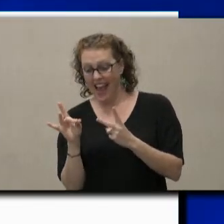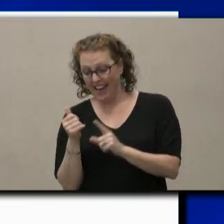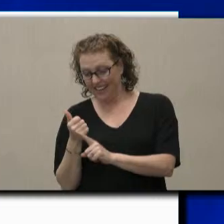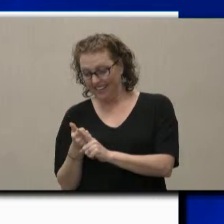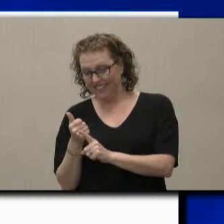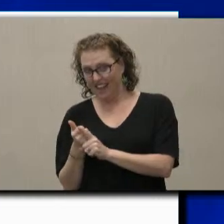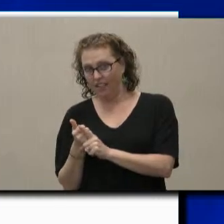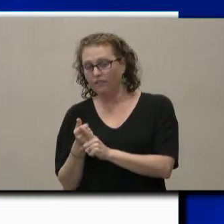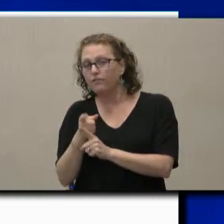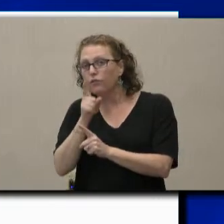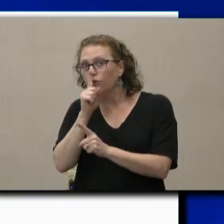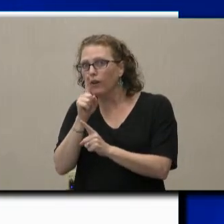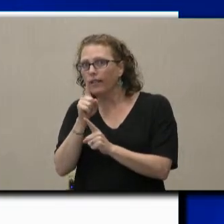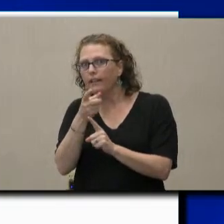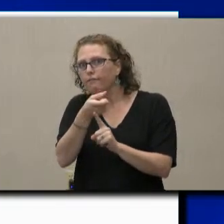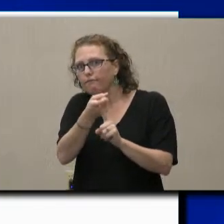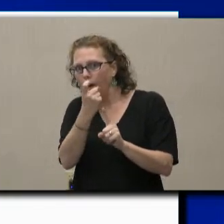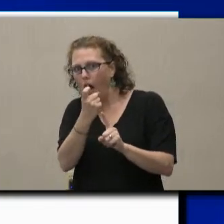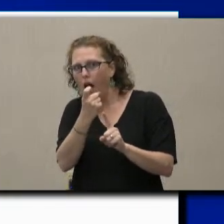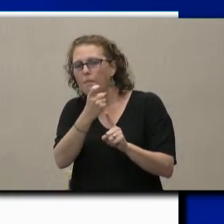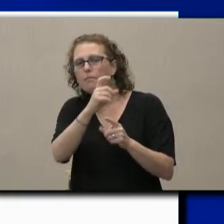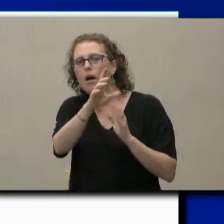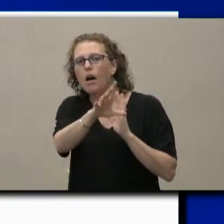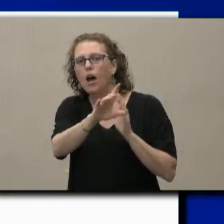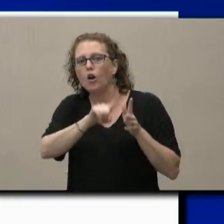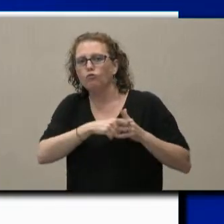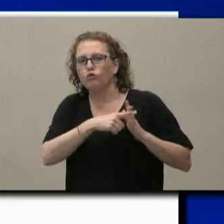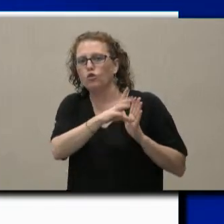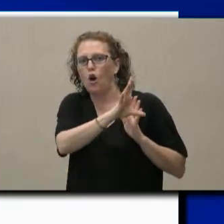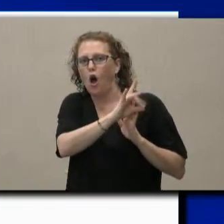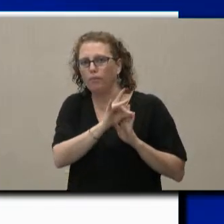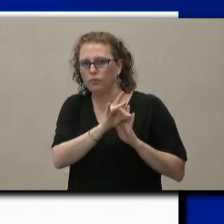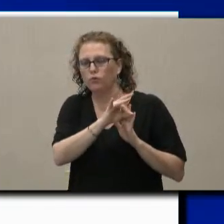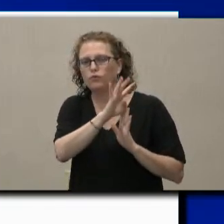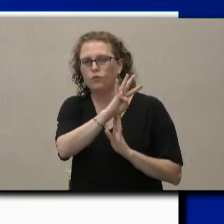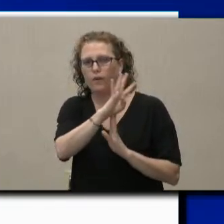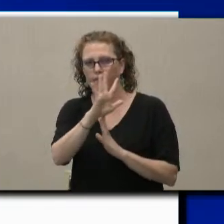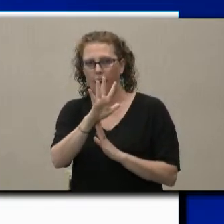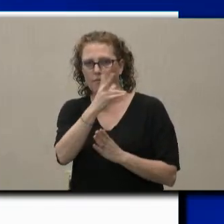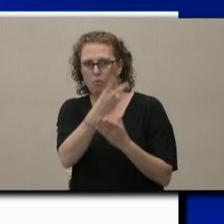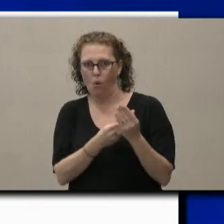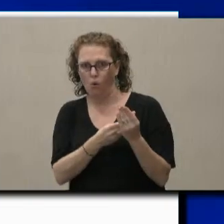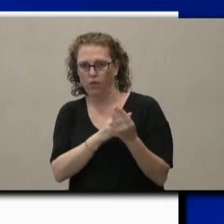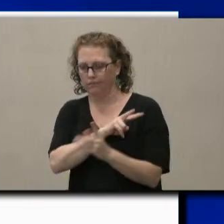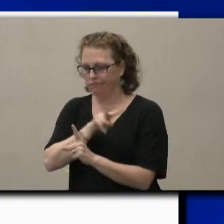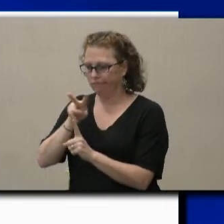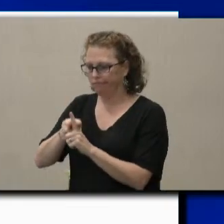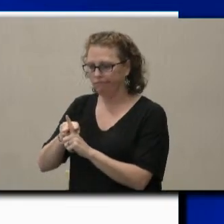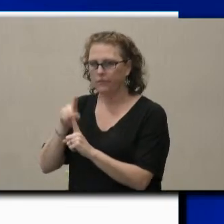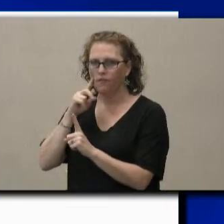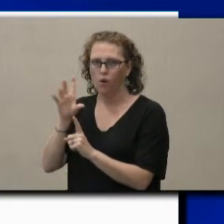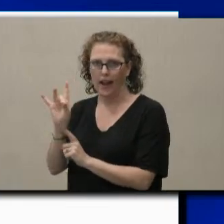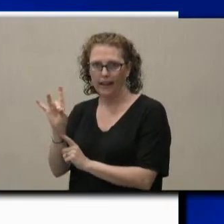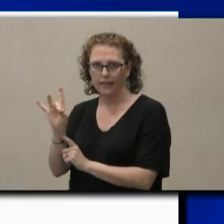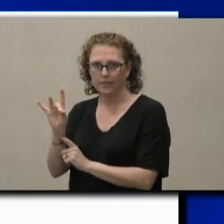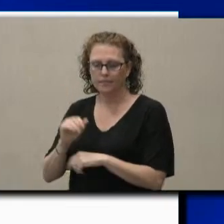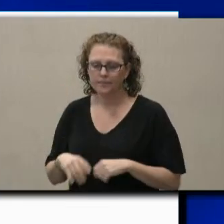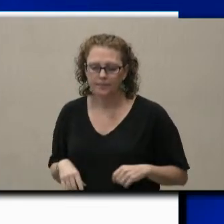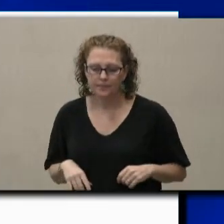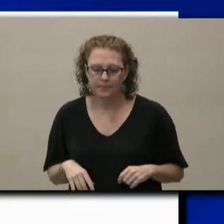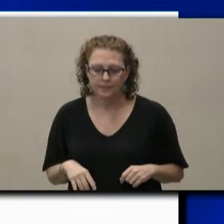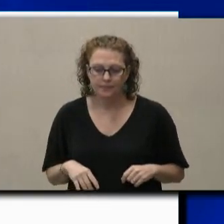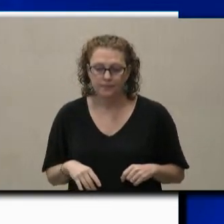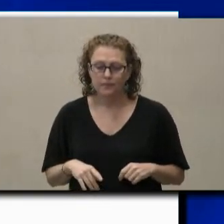map options 4 and 5. At the last public hearing, we received direction from Council to make